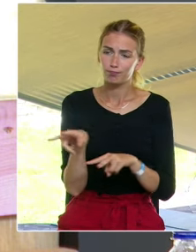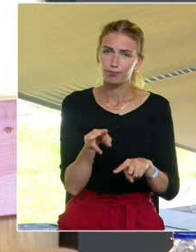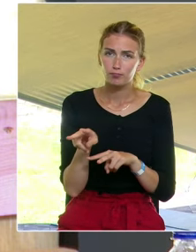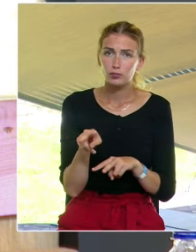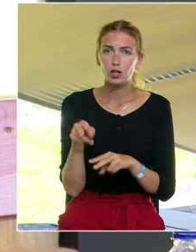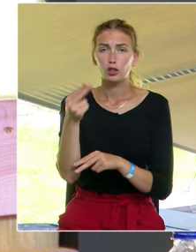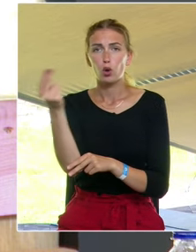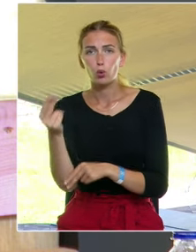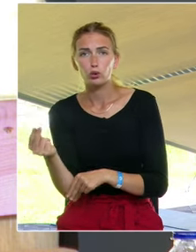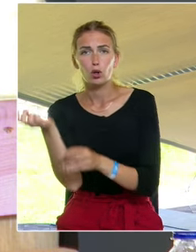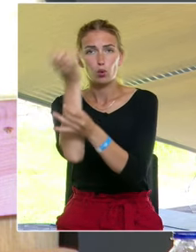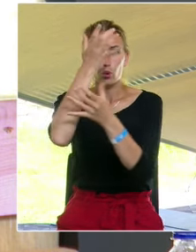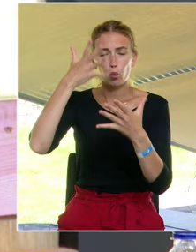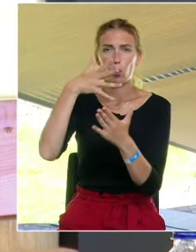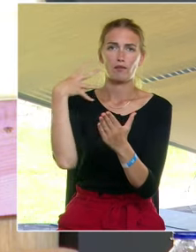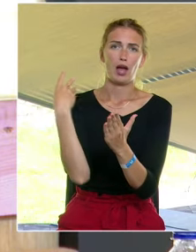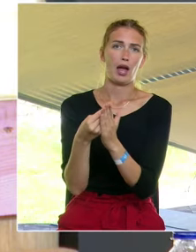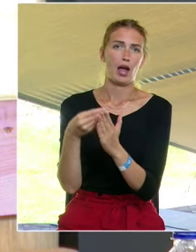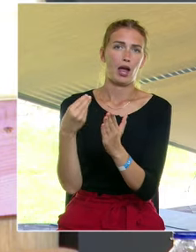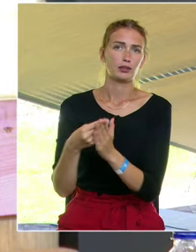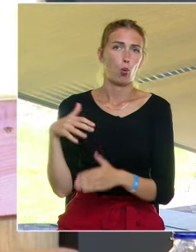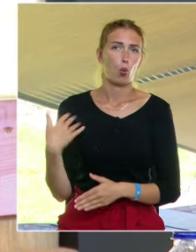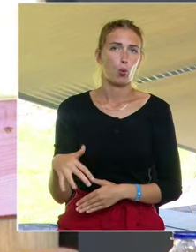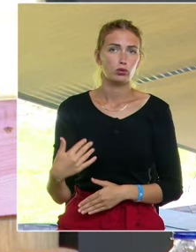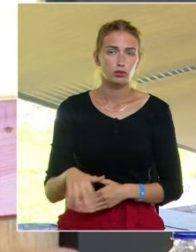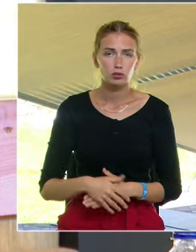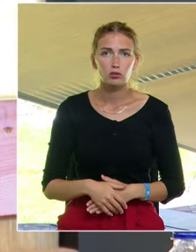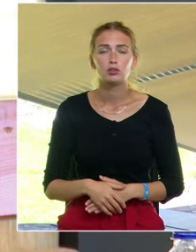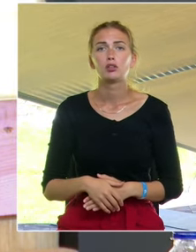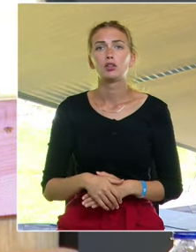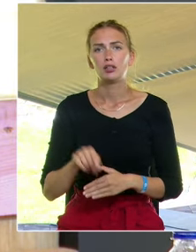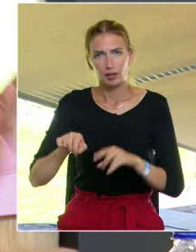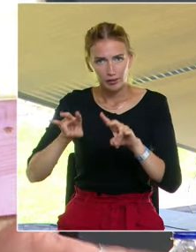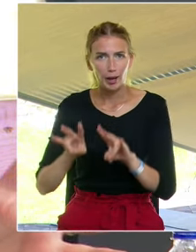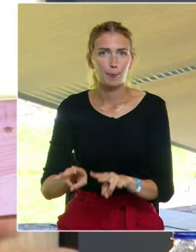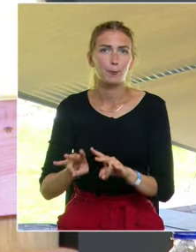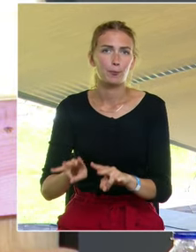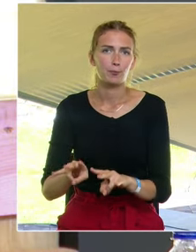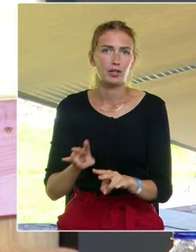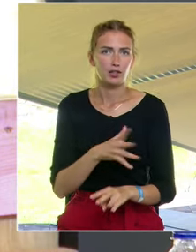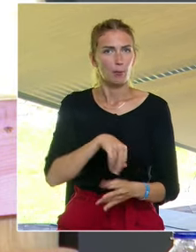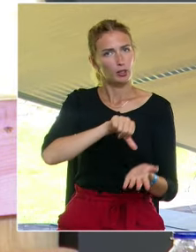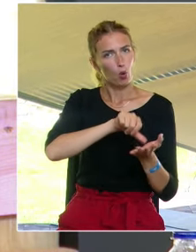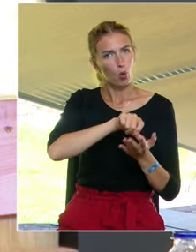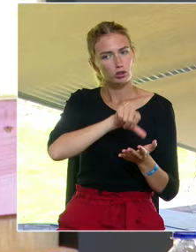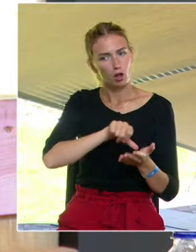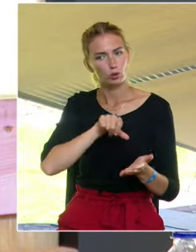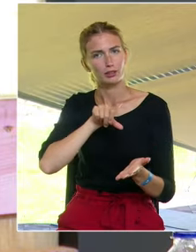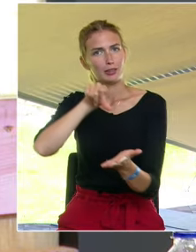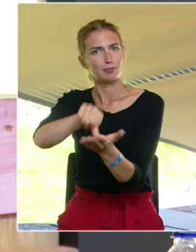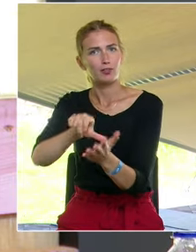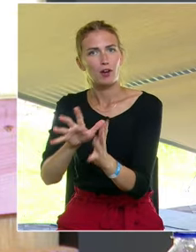culture around us are of good quality, are meaningful, are improving, are participatory. Our meaning spheres around us are participatory, but participatory is